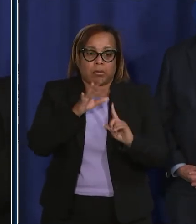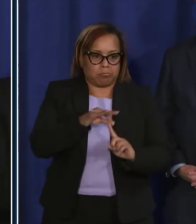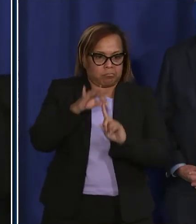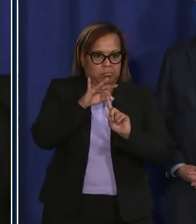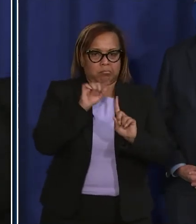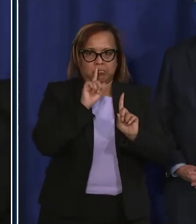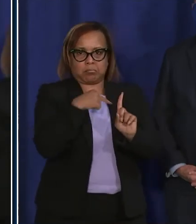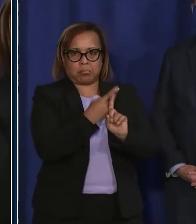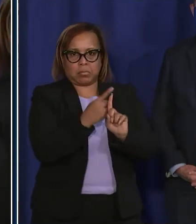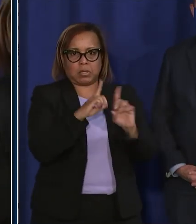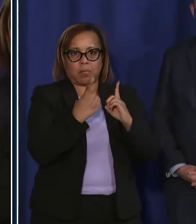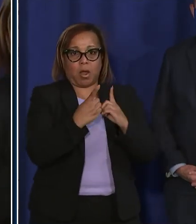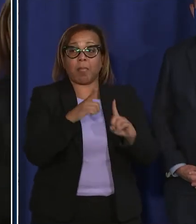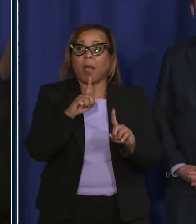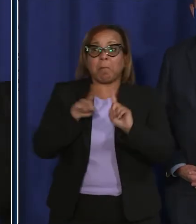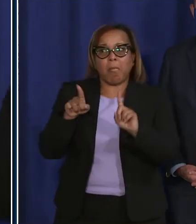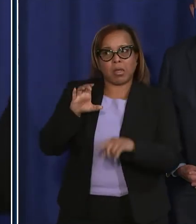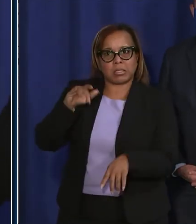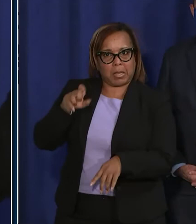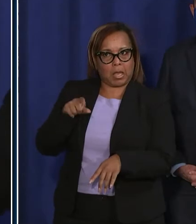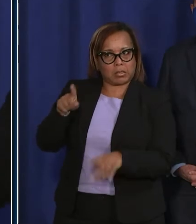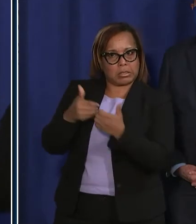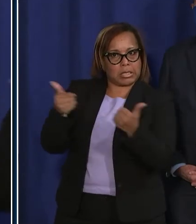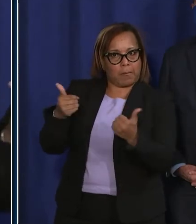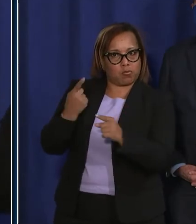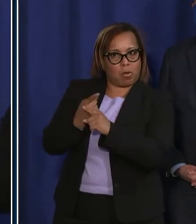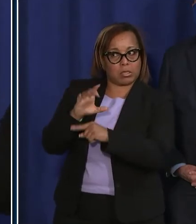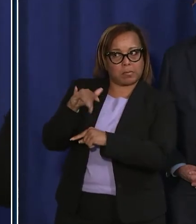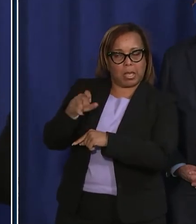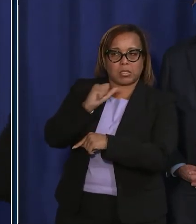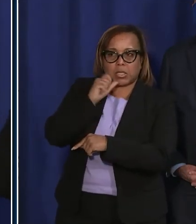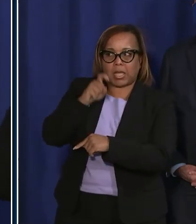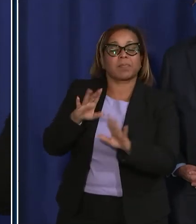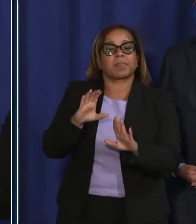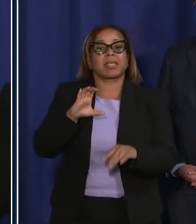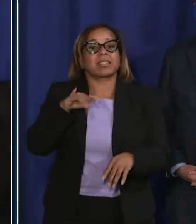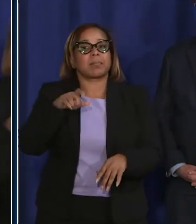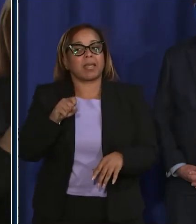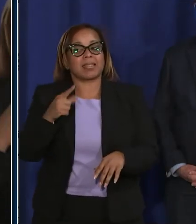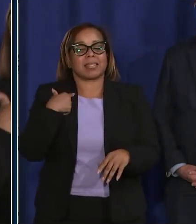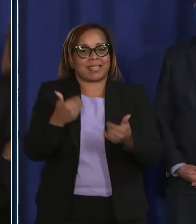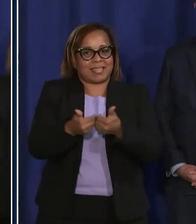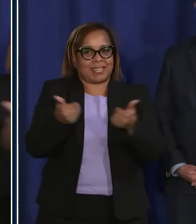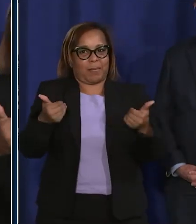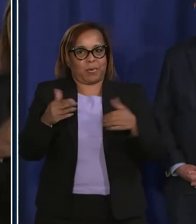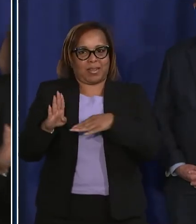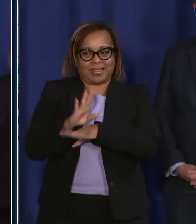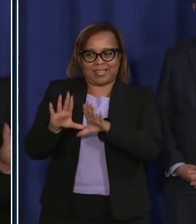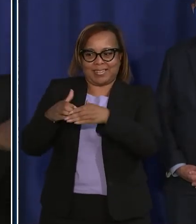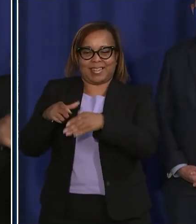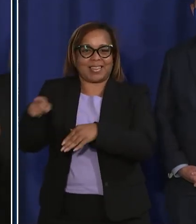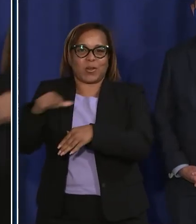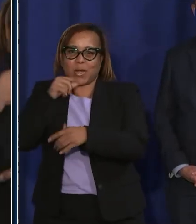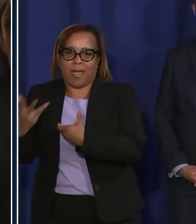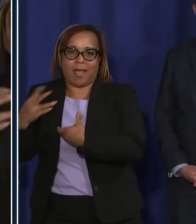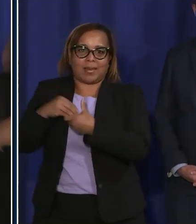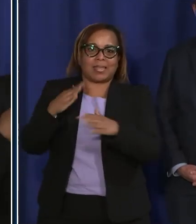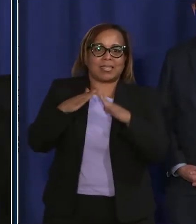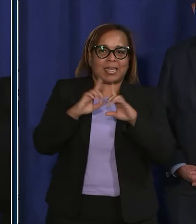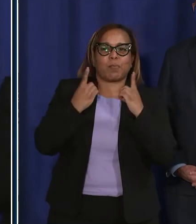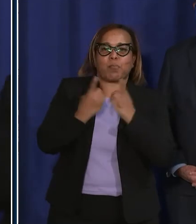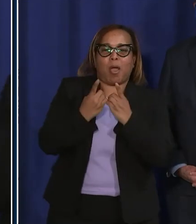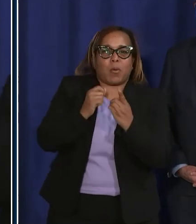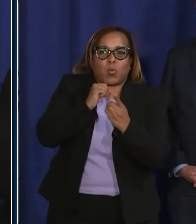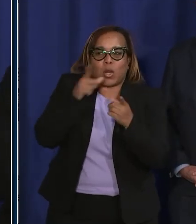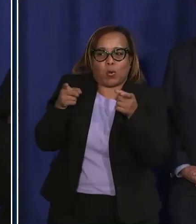single department. But CPS is separate. CPS does not have CPS is a separate entity. They're not a city department, so